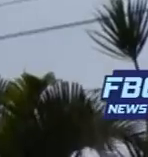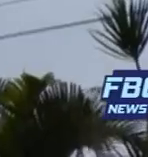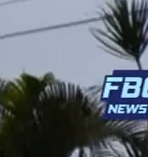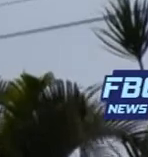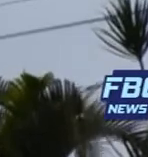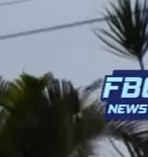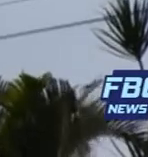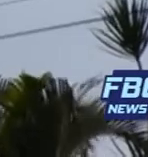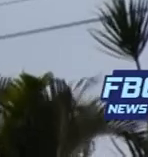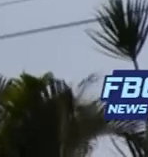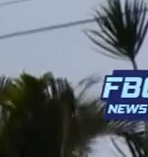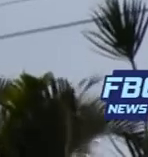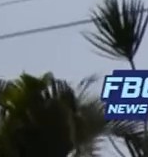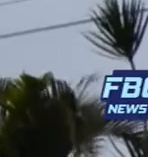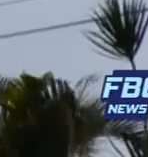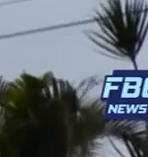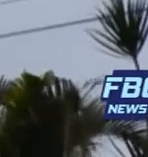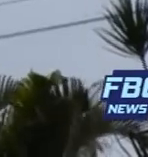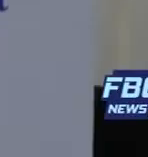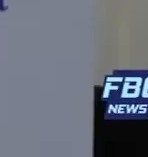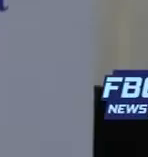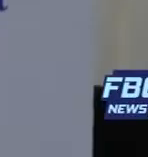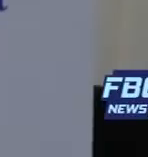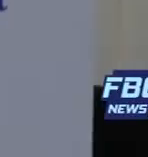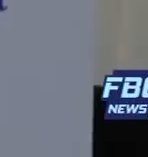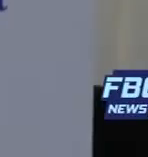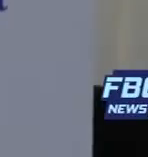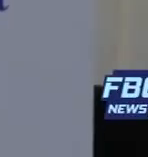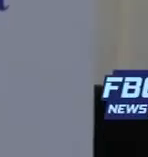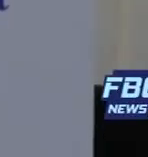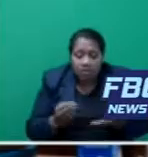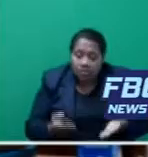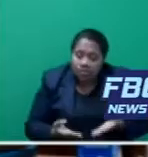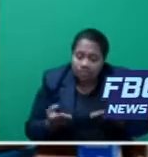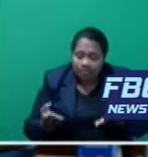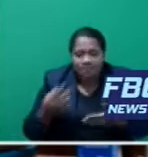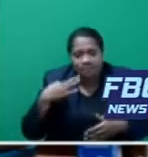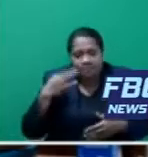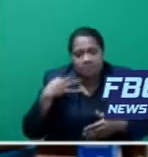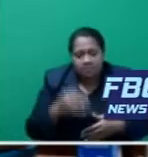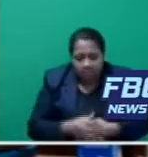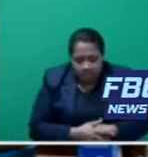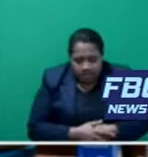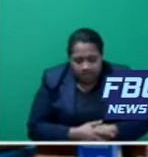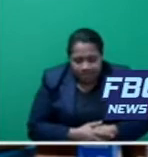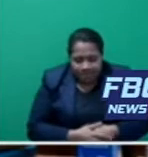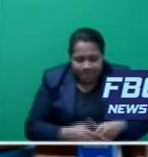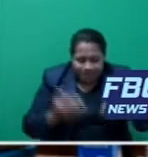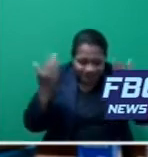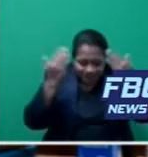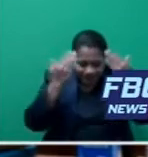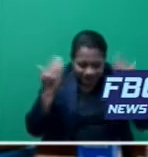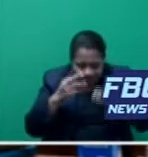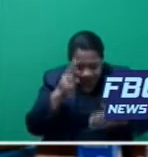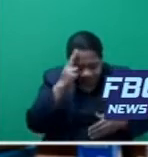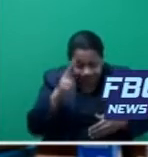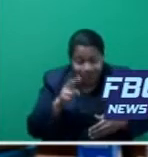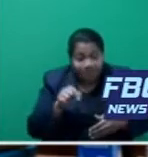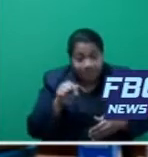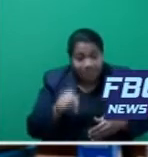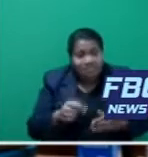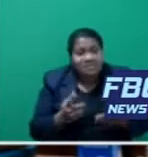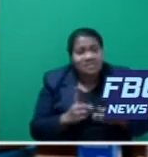Program for the current financial year has been fully utilized. Mr. Speaker, sir, these